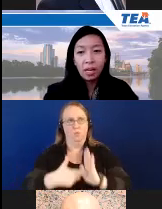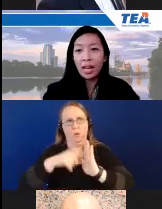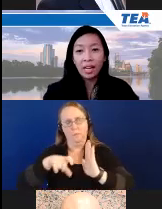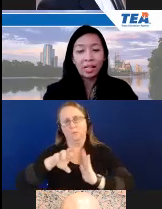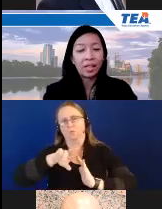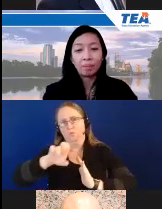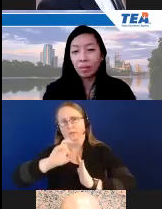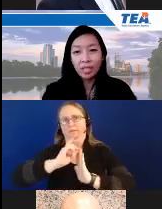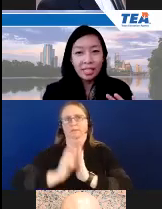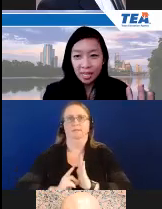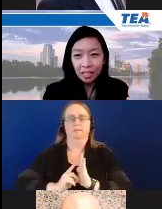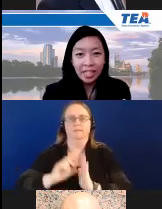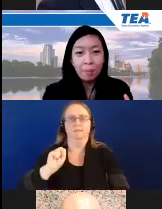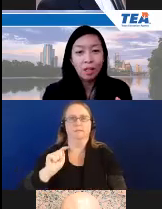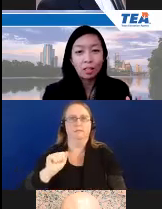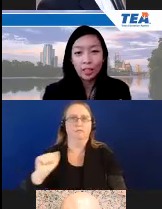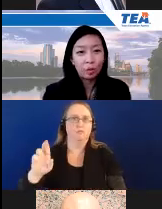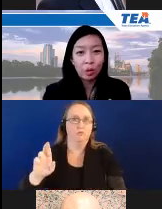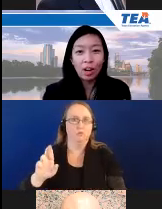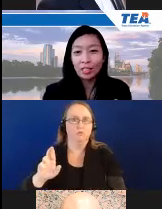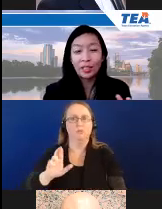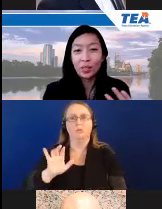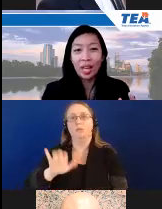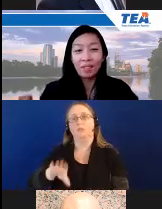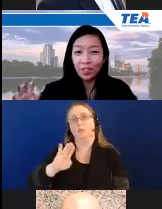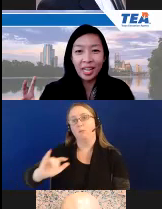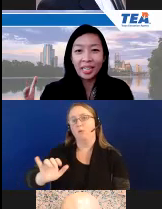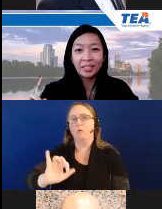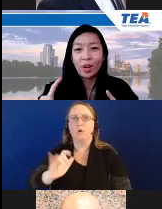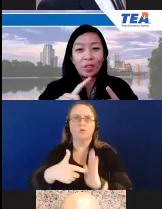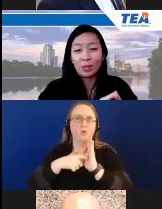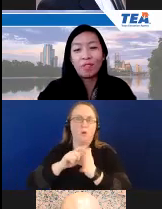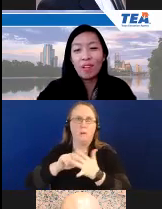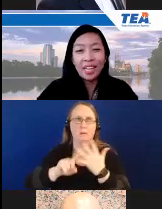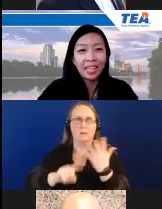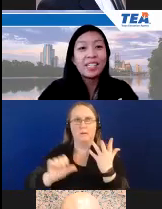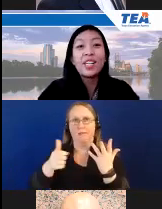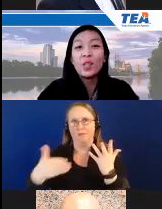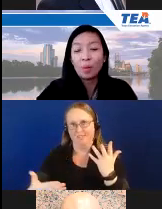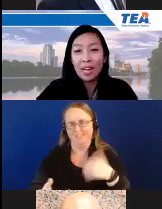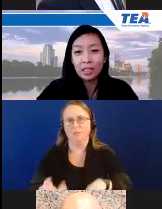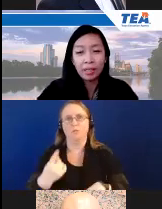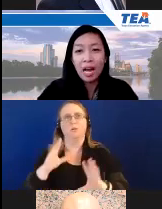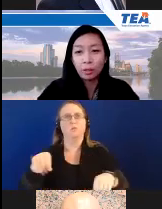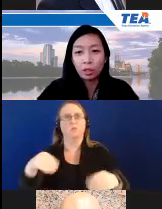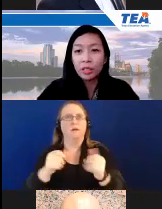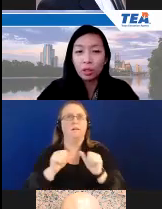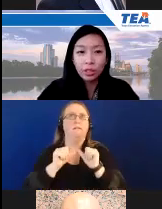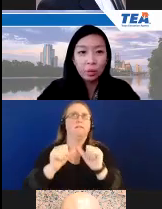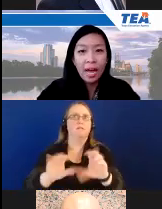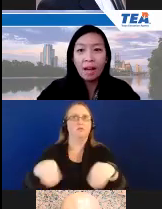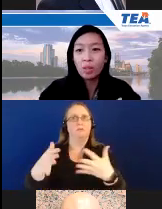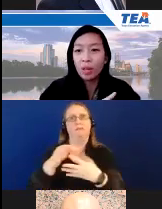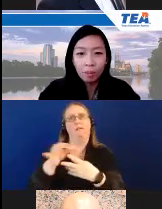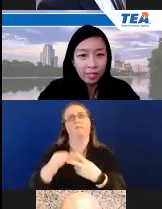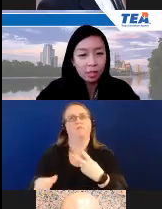STAAR. And incidentally, that bill also required us to do a lot of other things. One was provide and continue to provide some of the optional